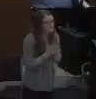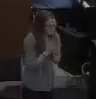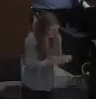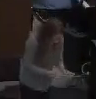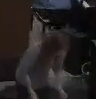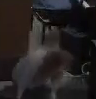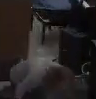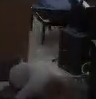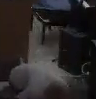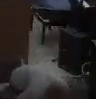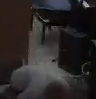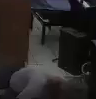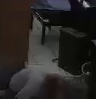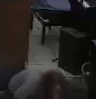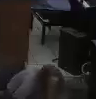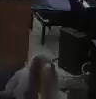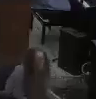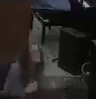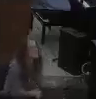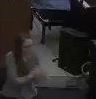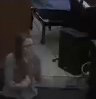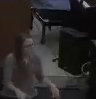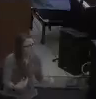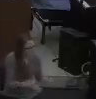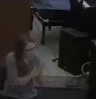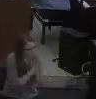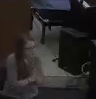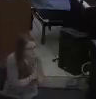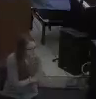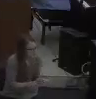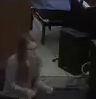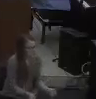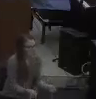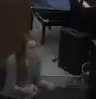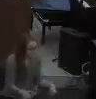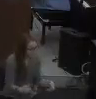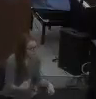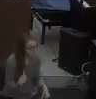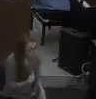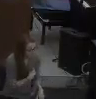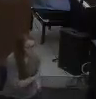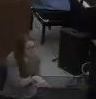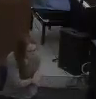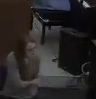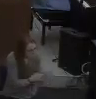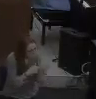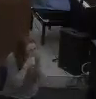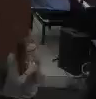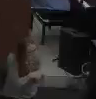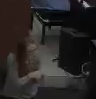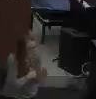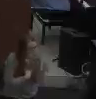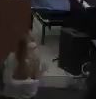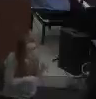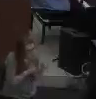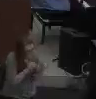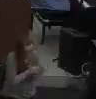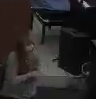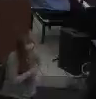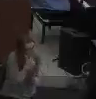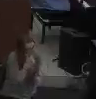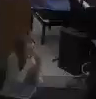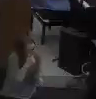Oh, how I love Jesus, who's right there. We just have to remember, and I do most of the time,